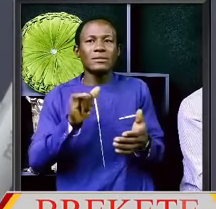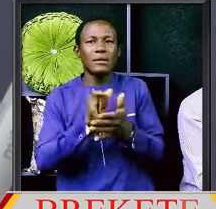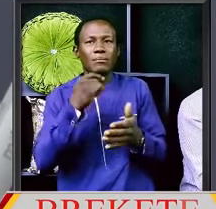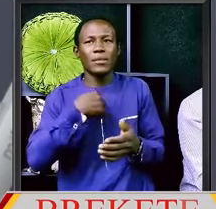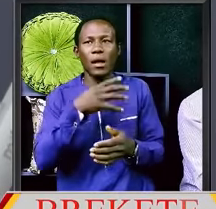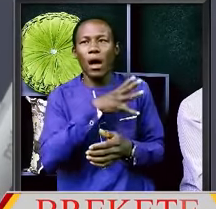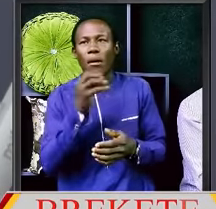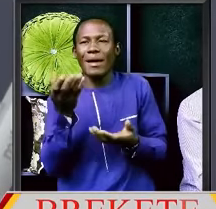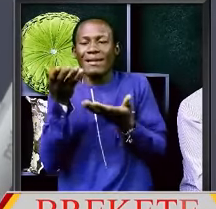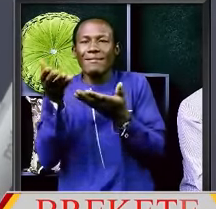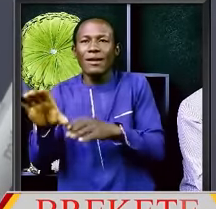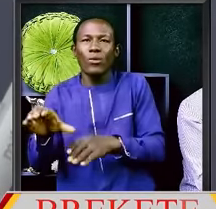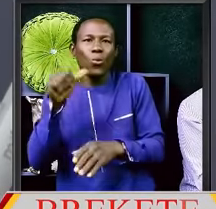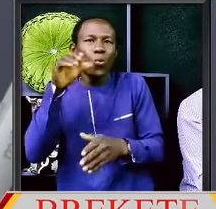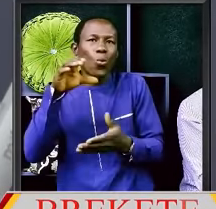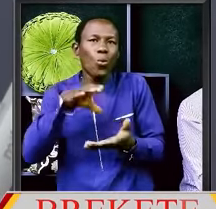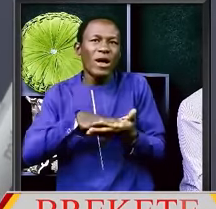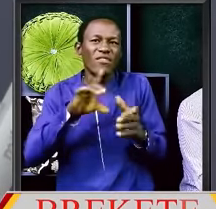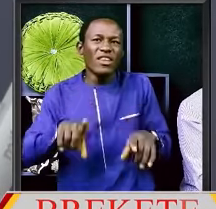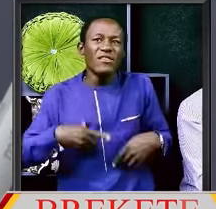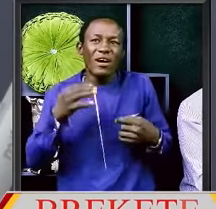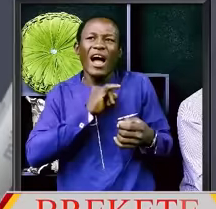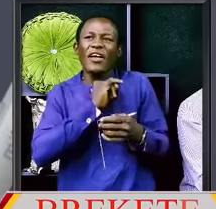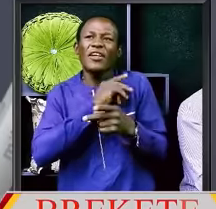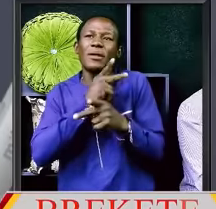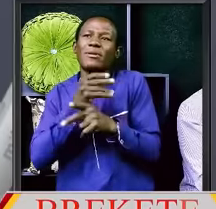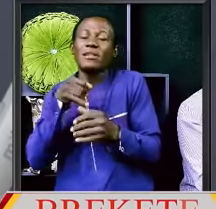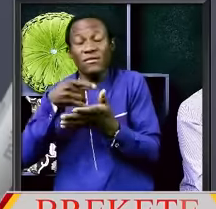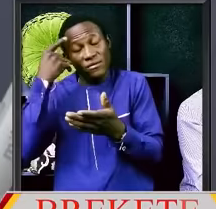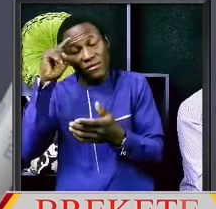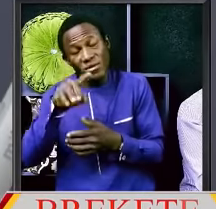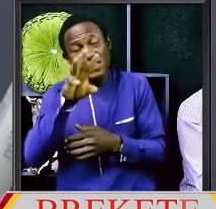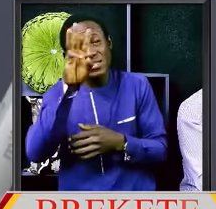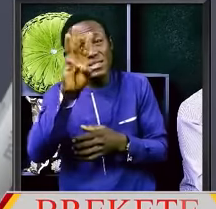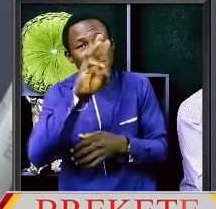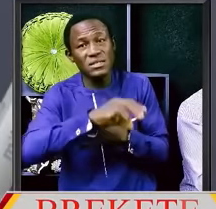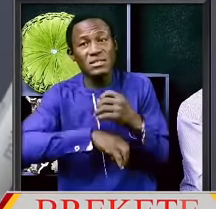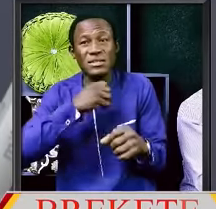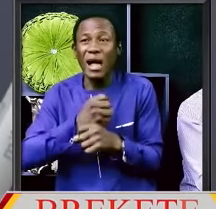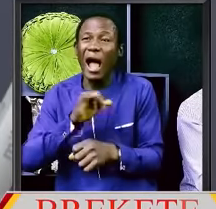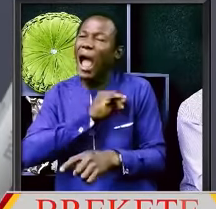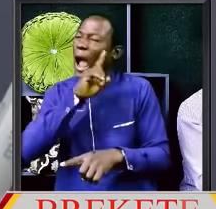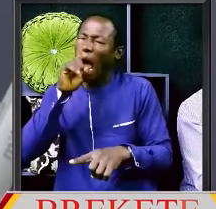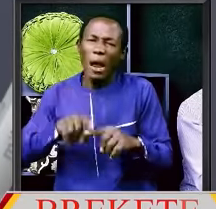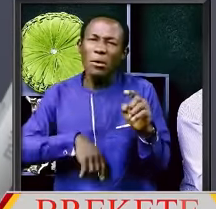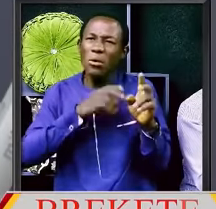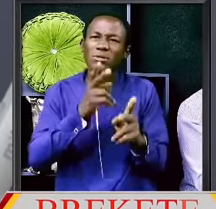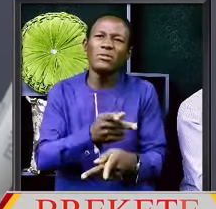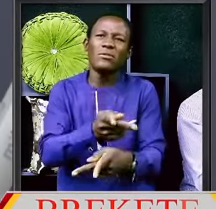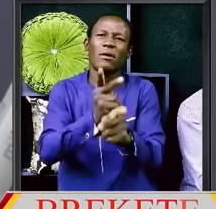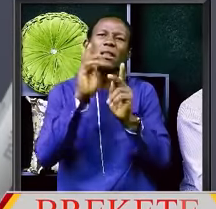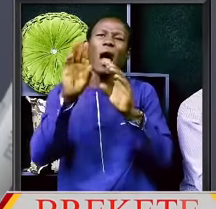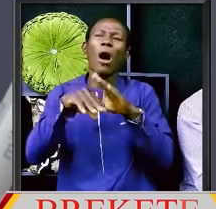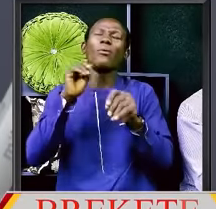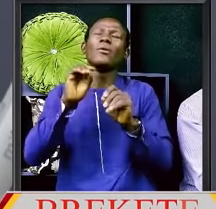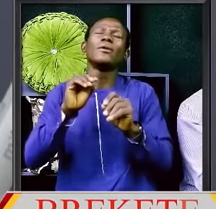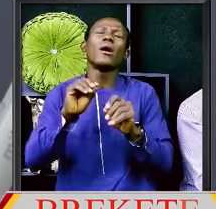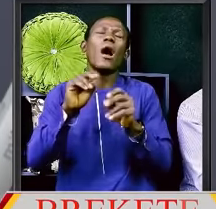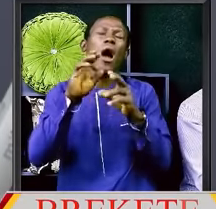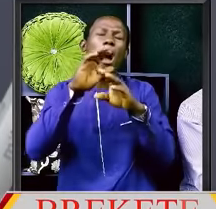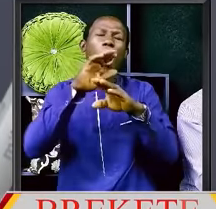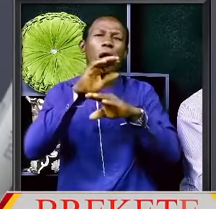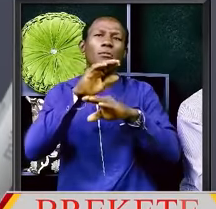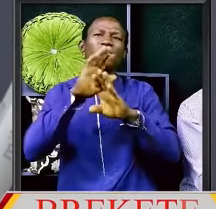they stay. I retain her for 6 years. Yeah. I know they live inside. I know if we release the house. Now the landlord pursue